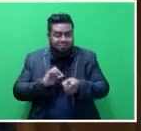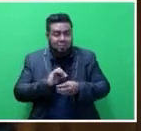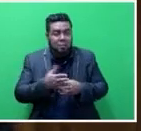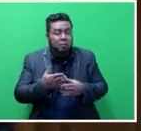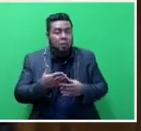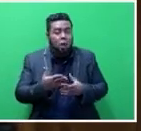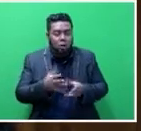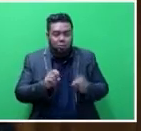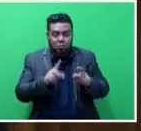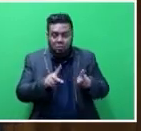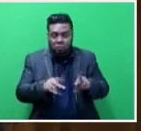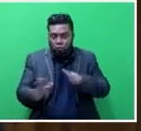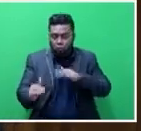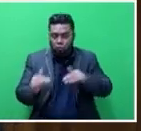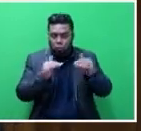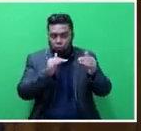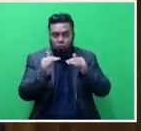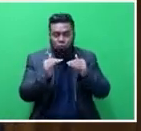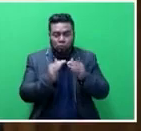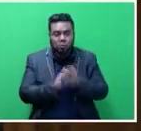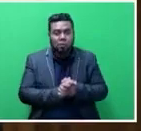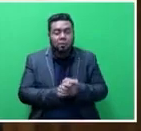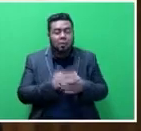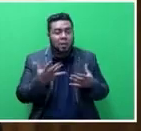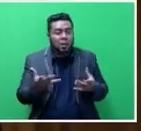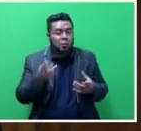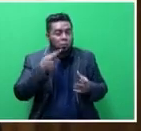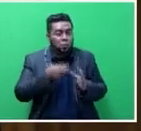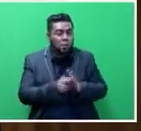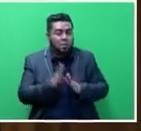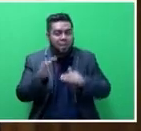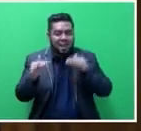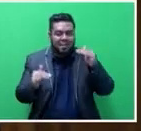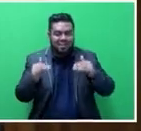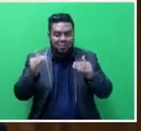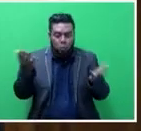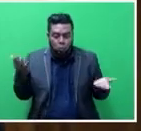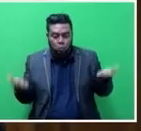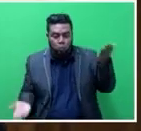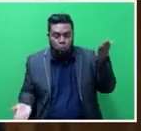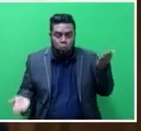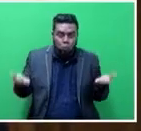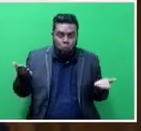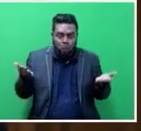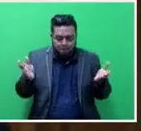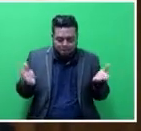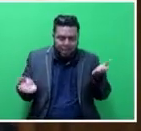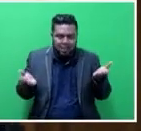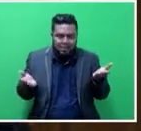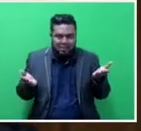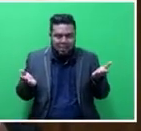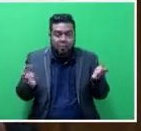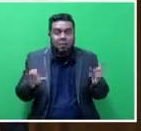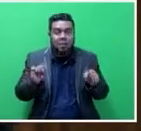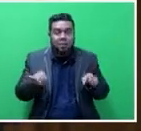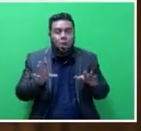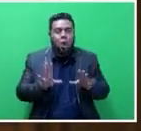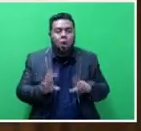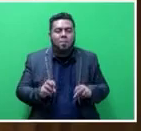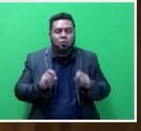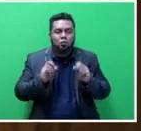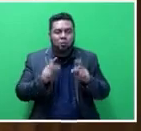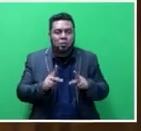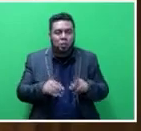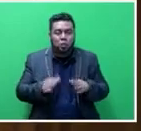to reassess the status quo and rebalance the scales. This should be our opportunity to